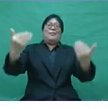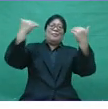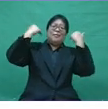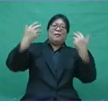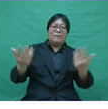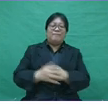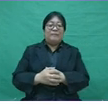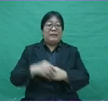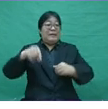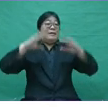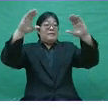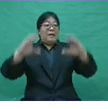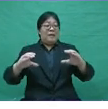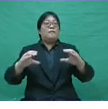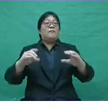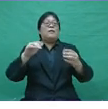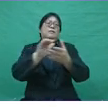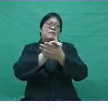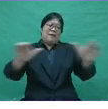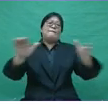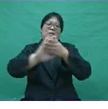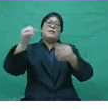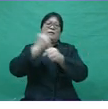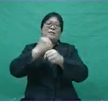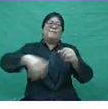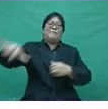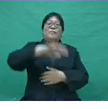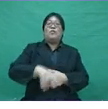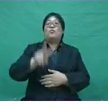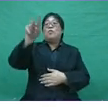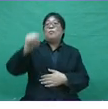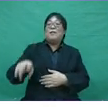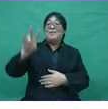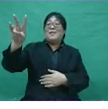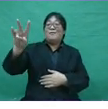measure had saved the jobs of more than 2.7